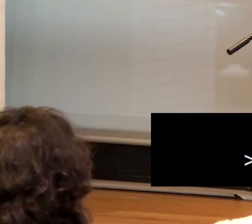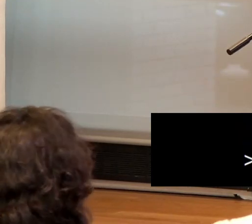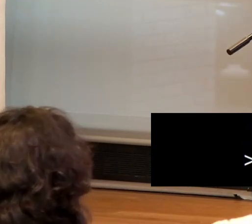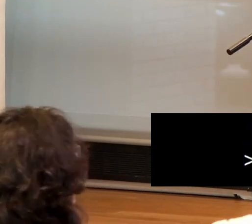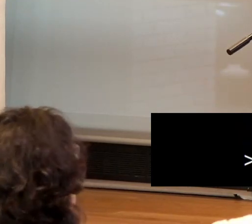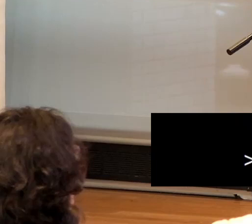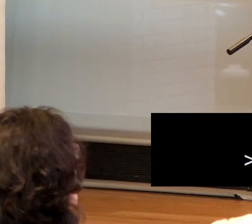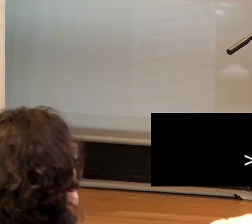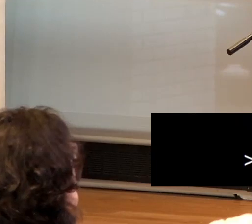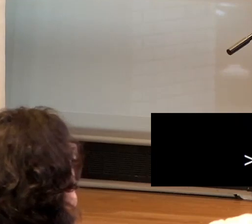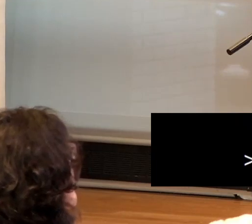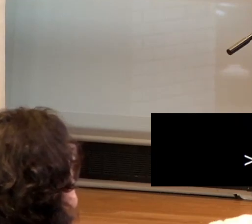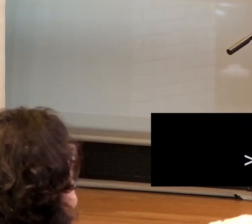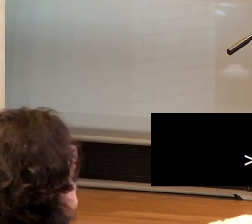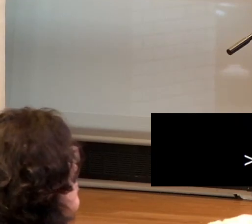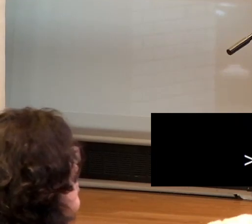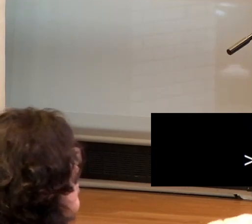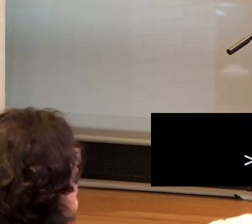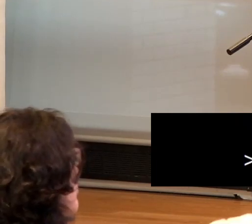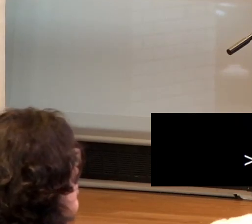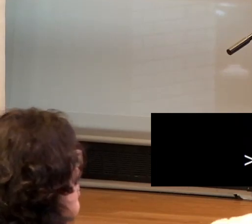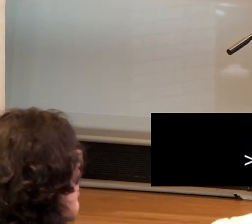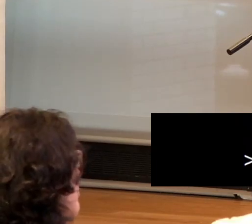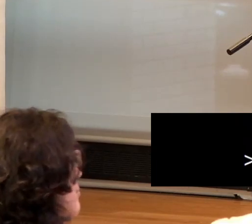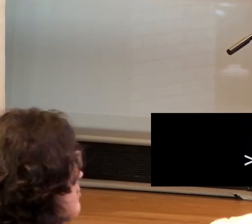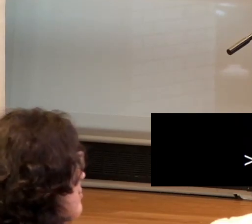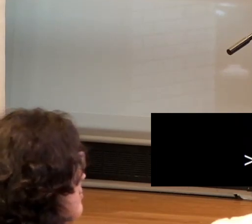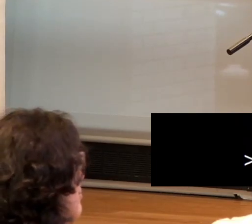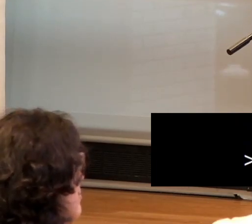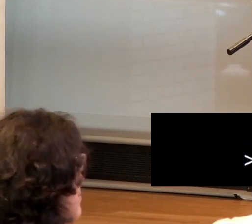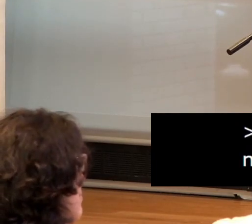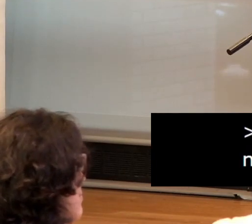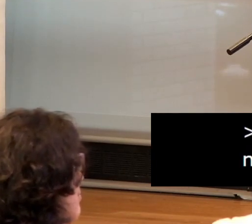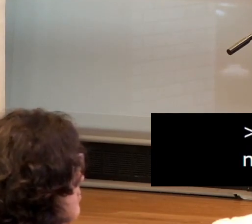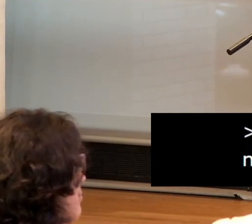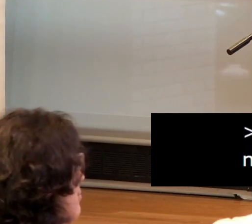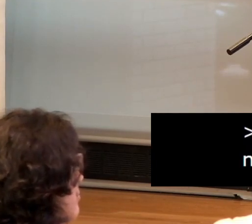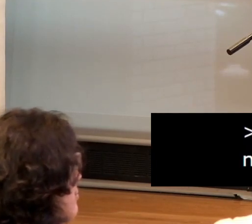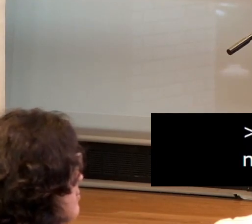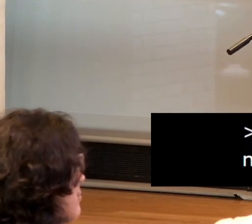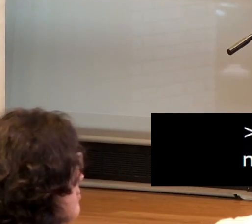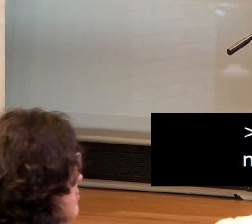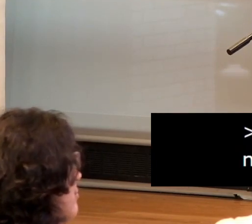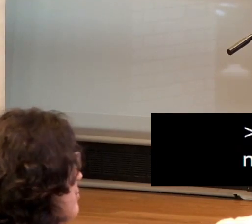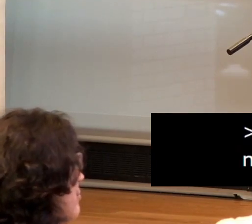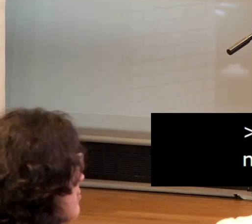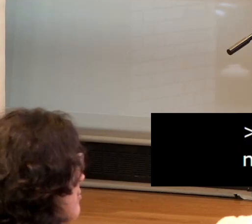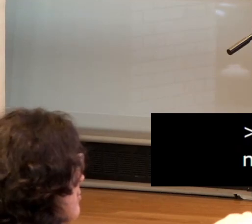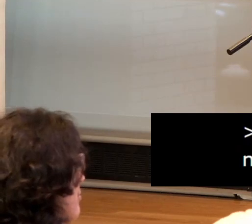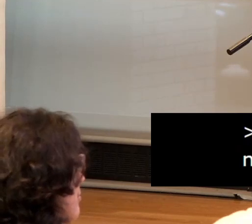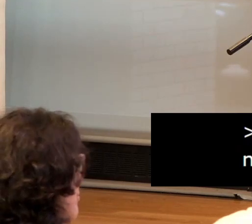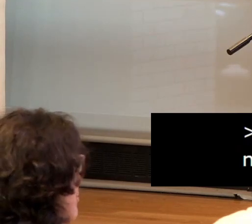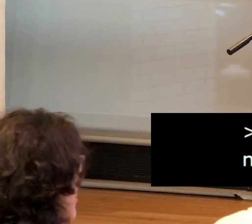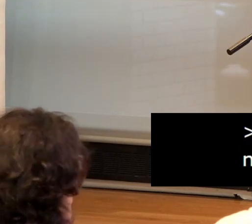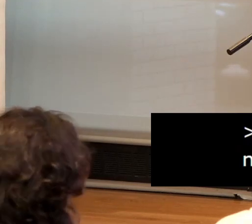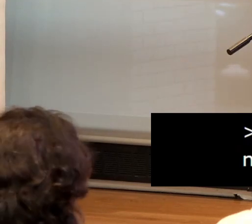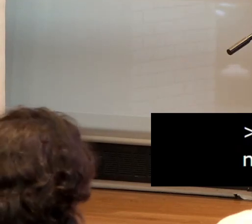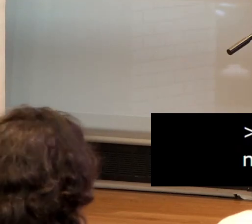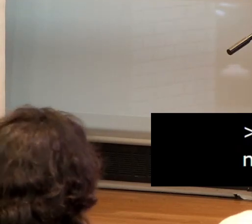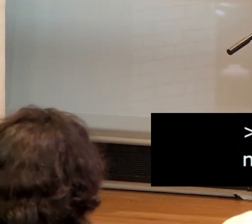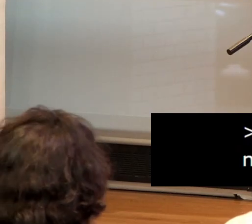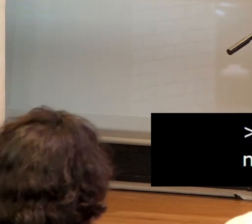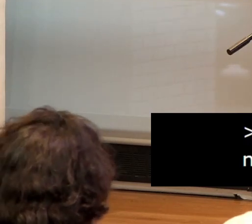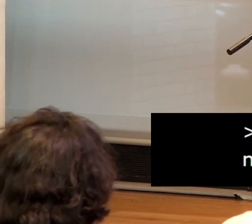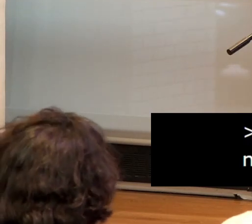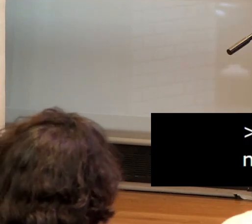what I want to do is say that what I've been told anyway is because this money is out